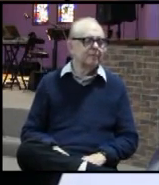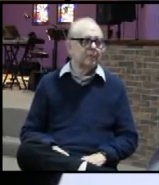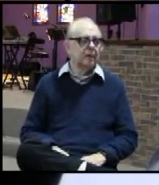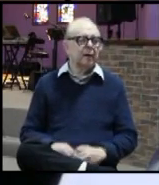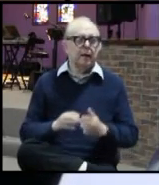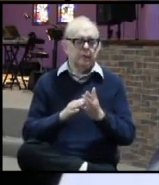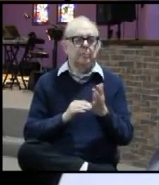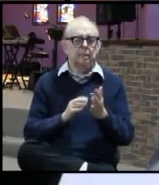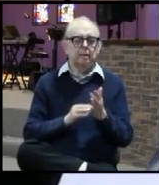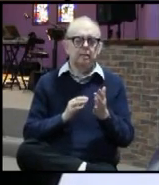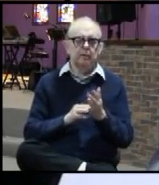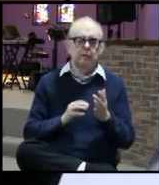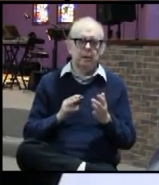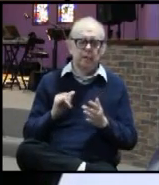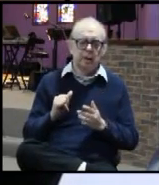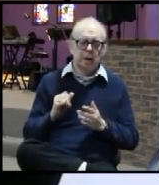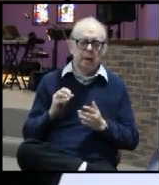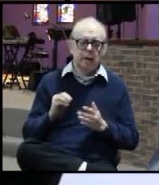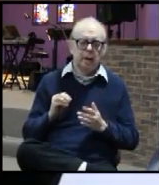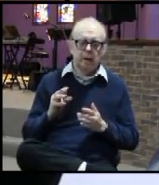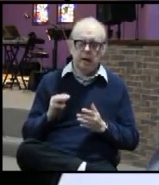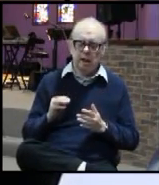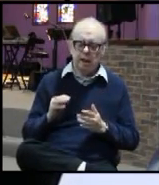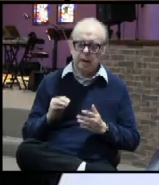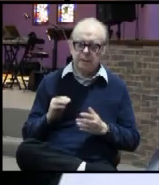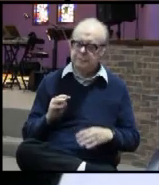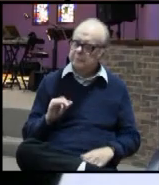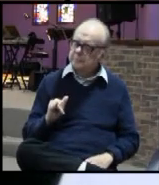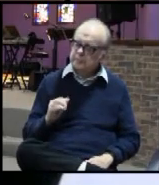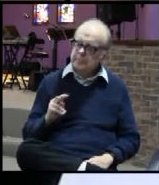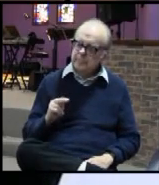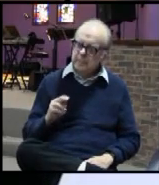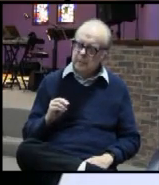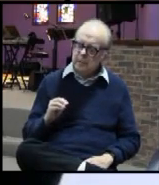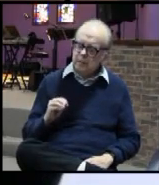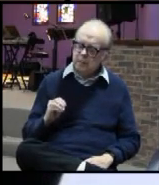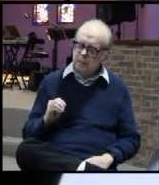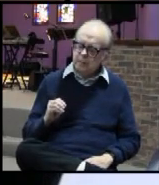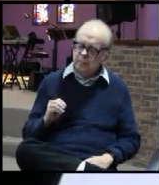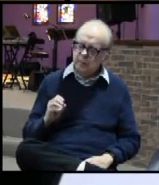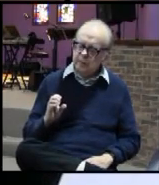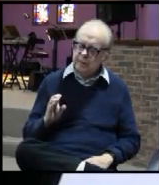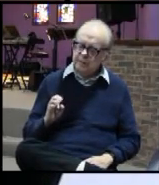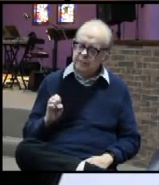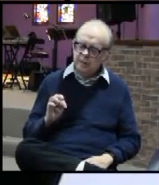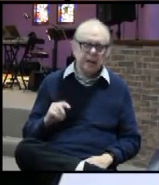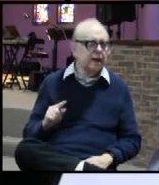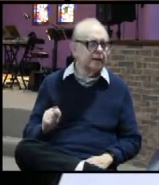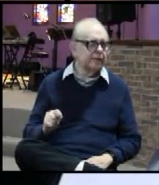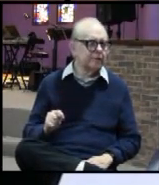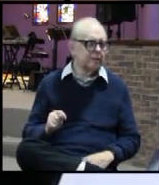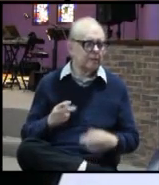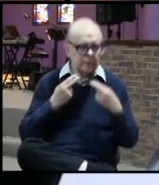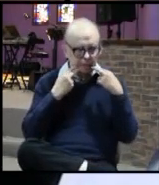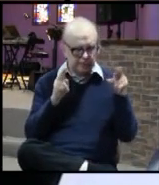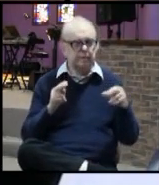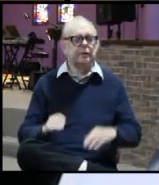Matthew, Matthew will tell you that the Roman soldiers said, "Surely this was, or this man was, the Son of